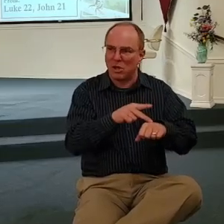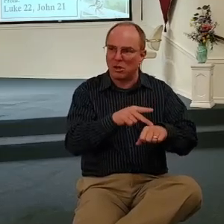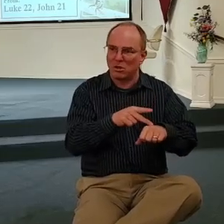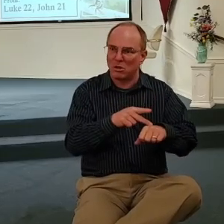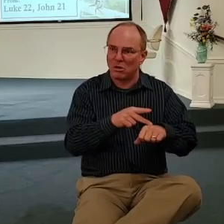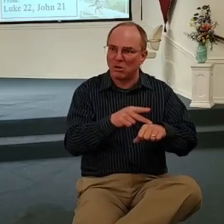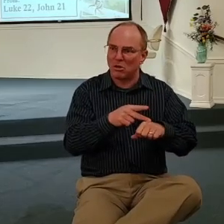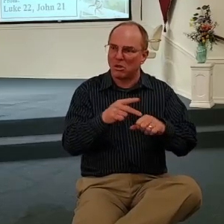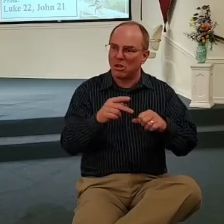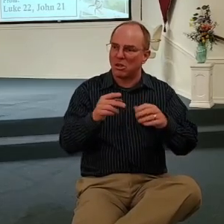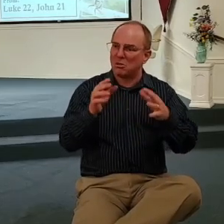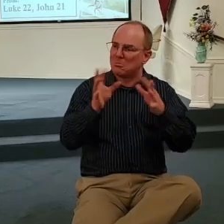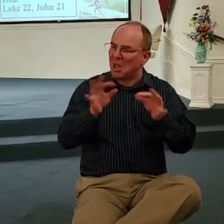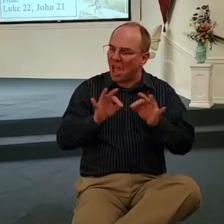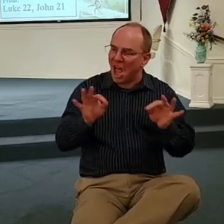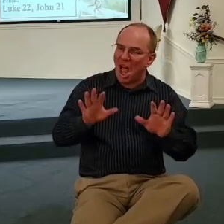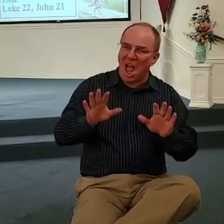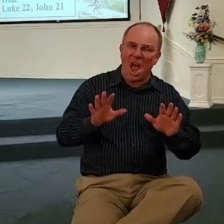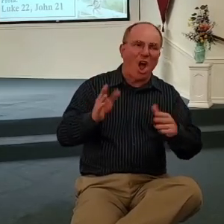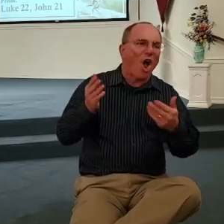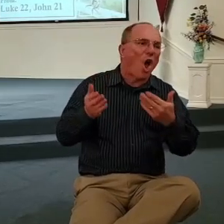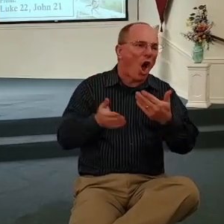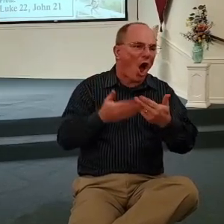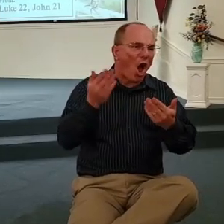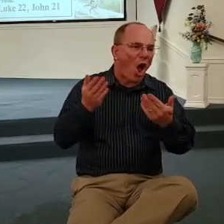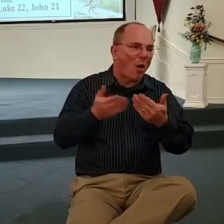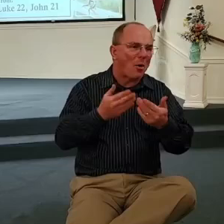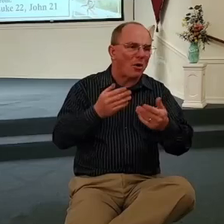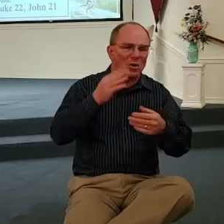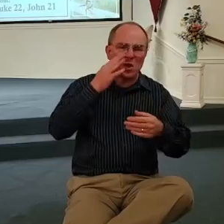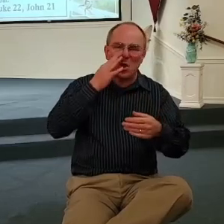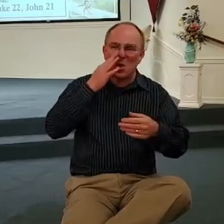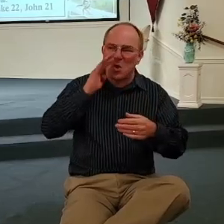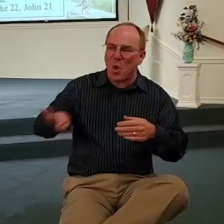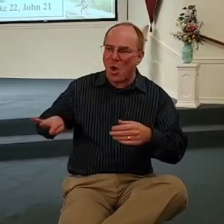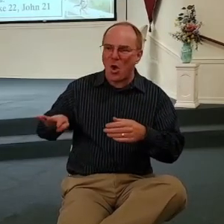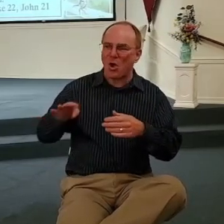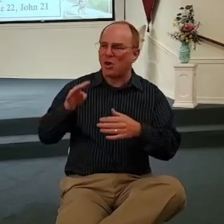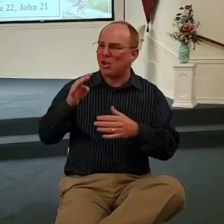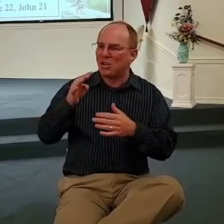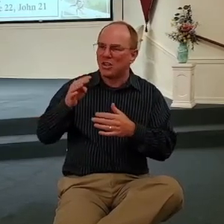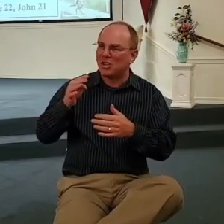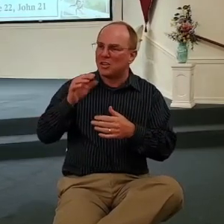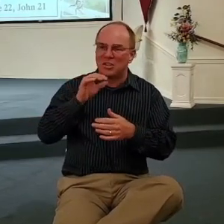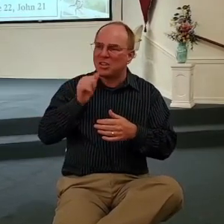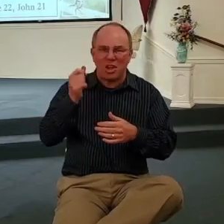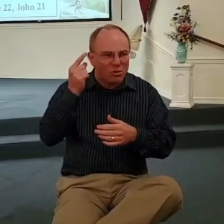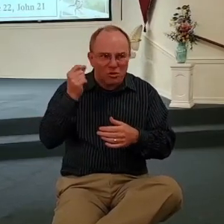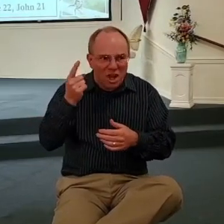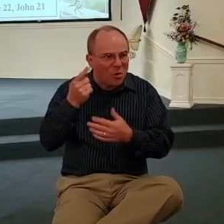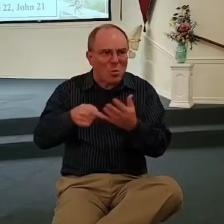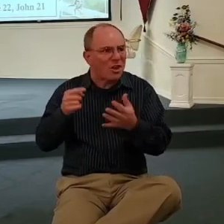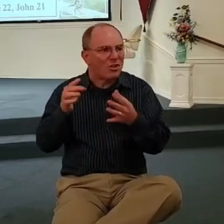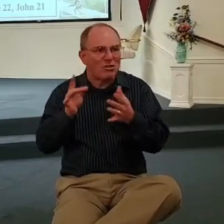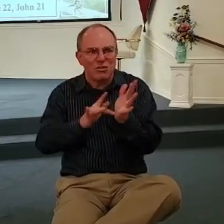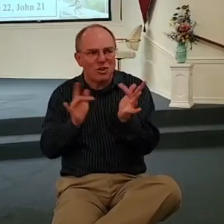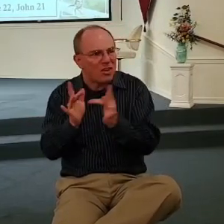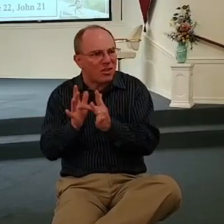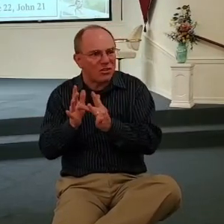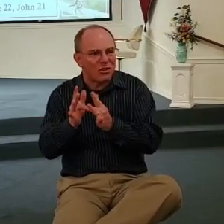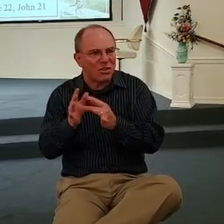almost overriding and not recognizing the significance of what Jesus just described.